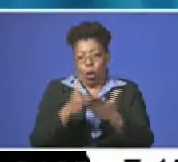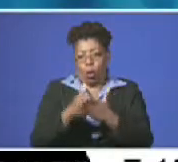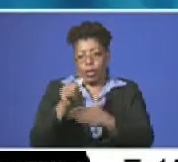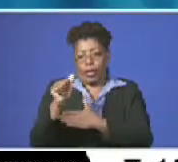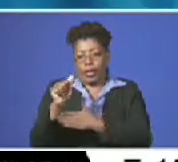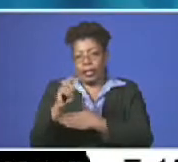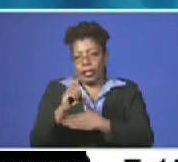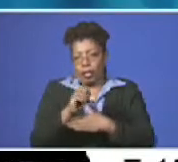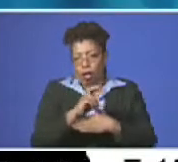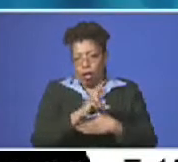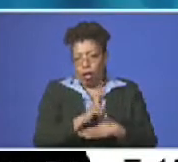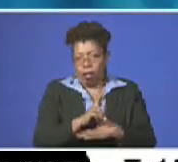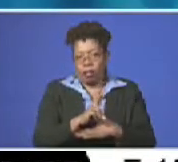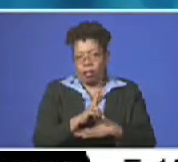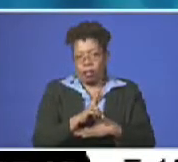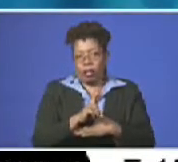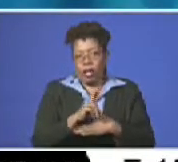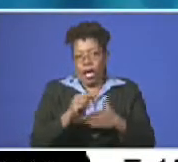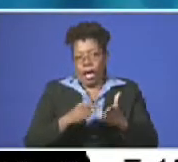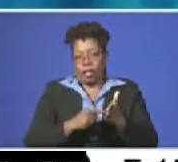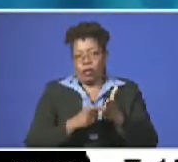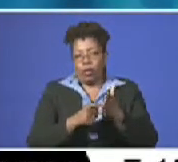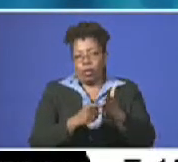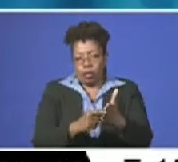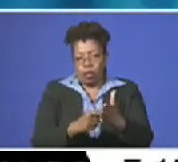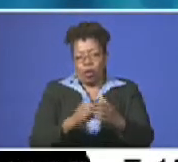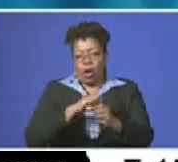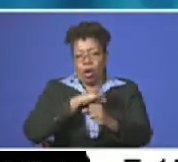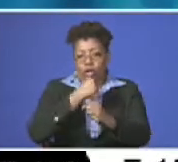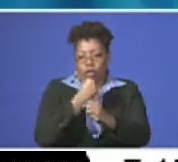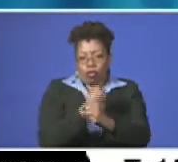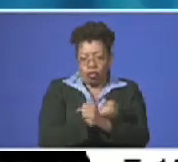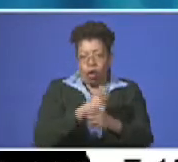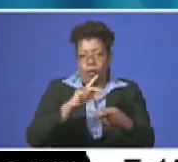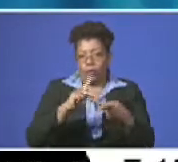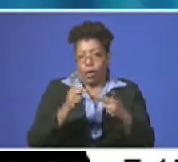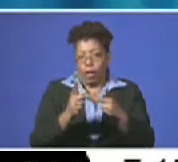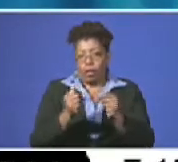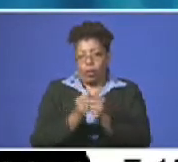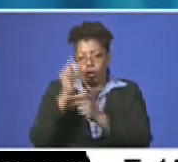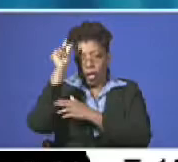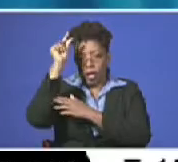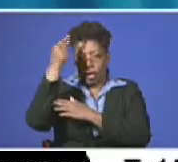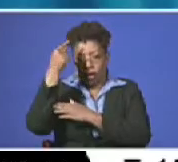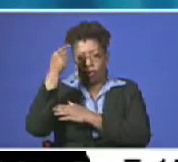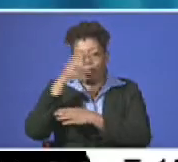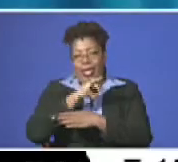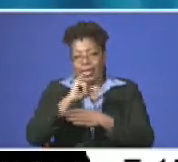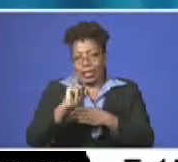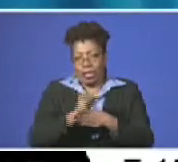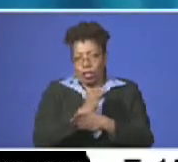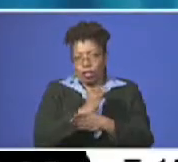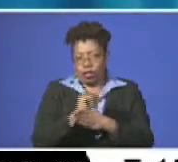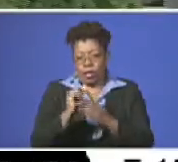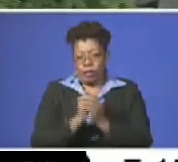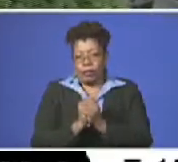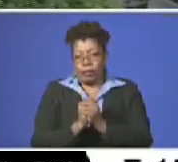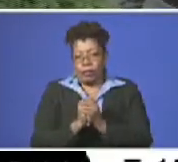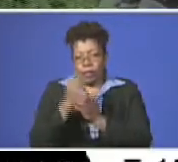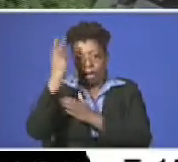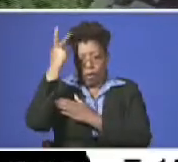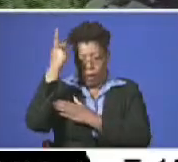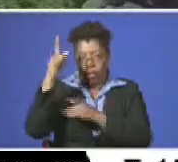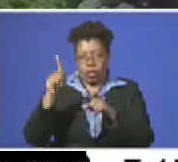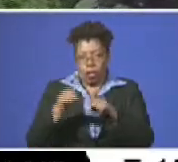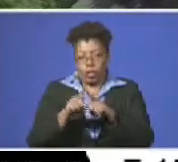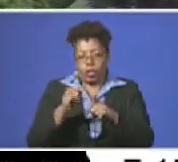ADR and that reflects the strong partnership between government and industry. The Prime Minister pointed out that